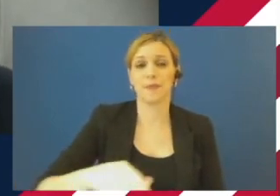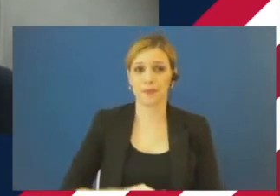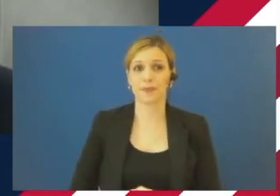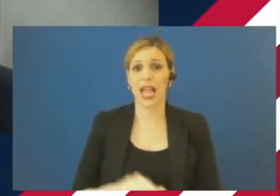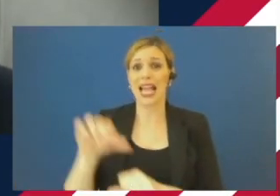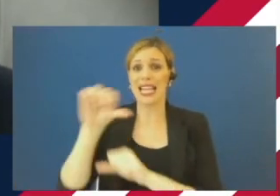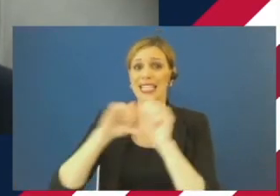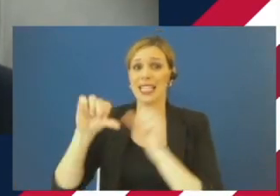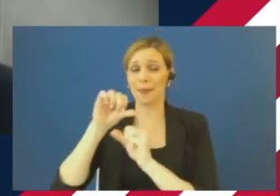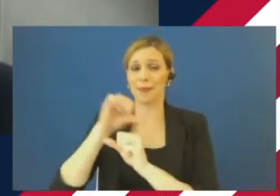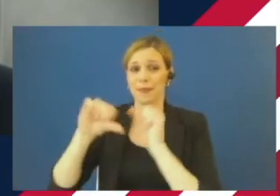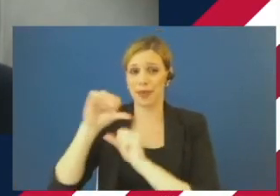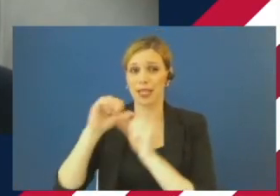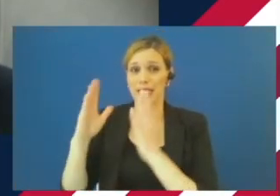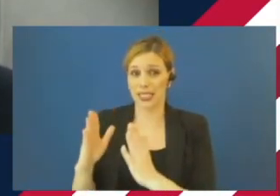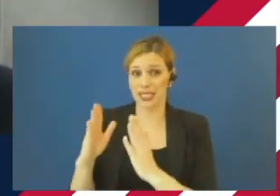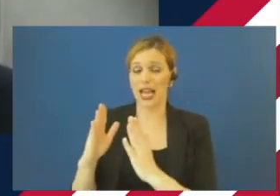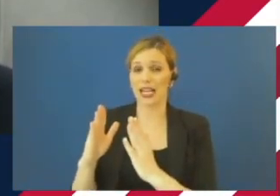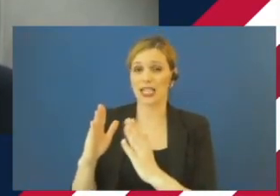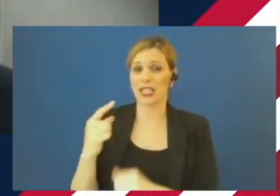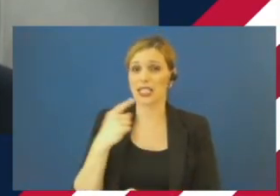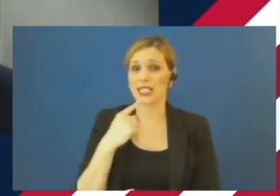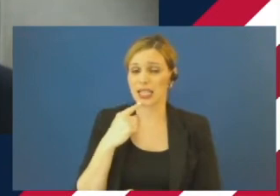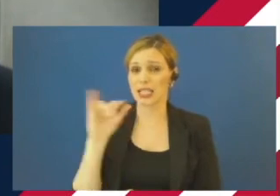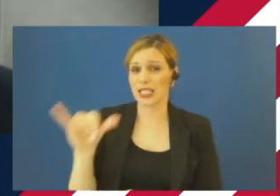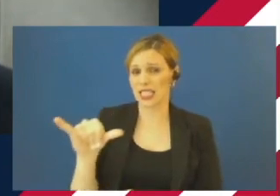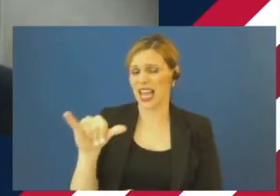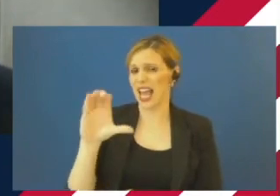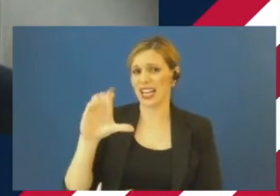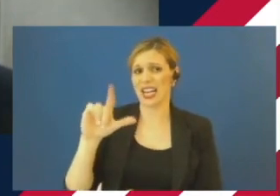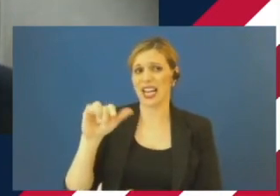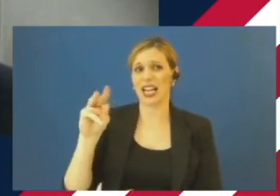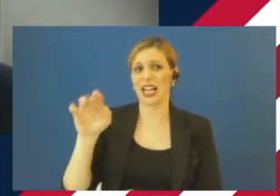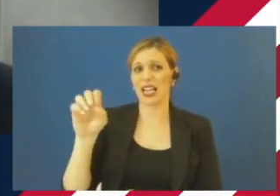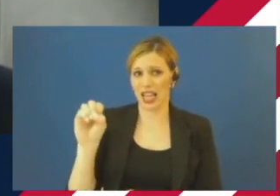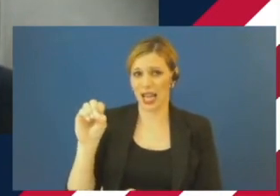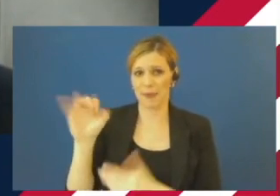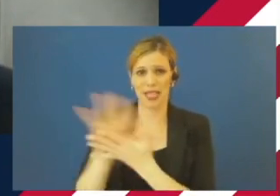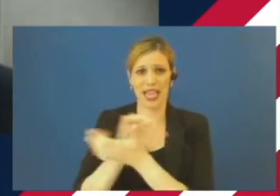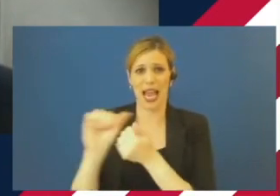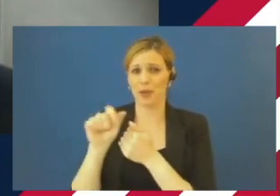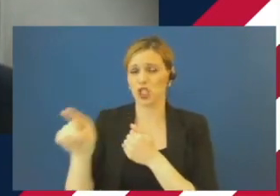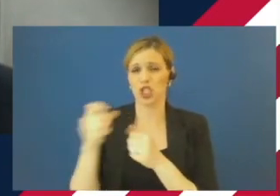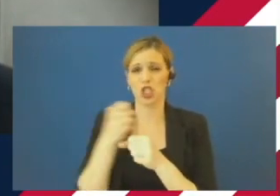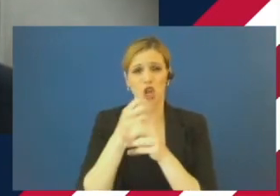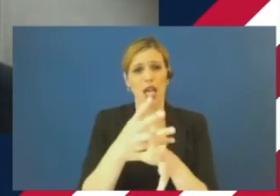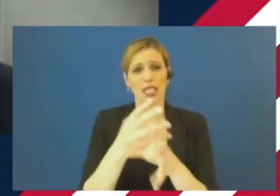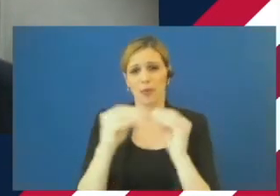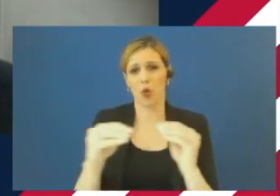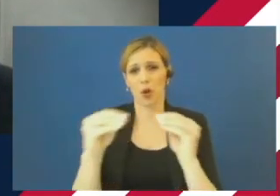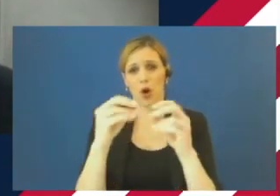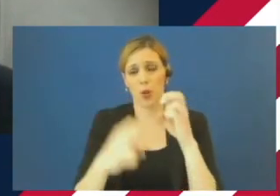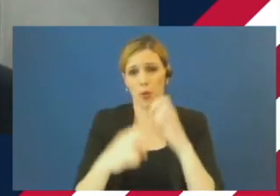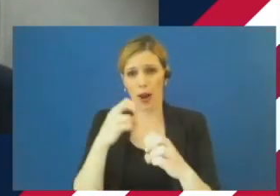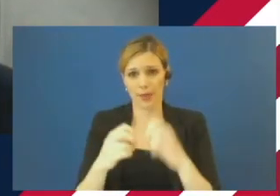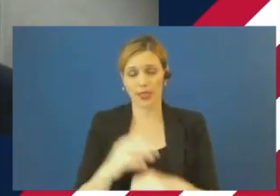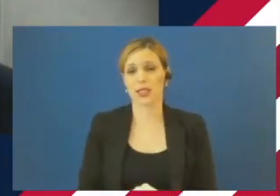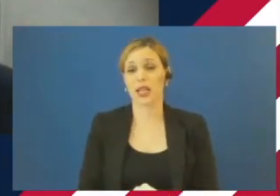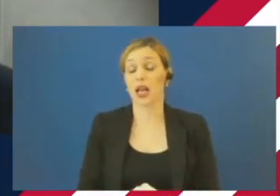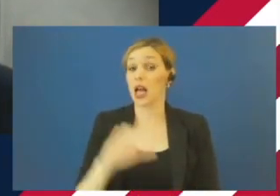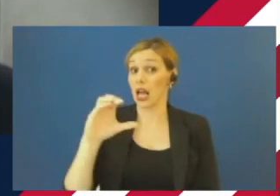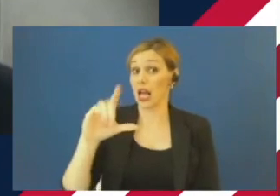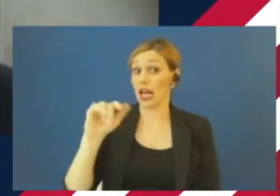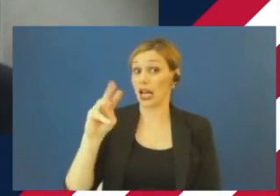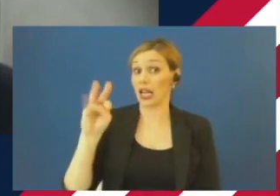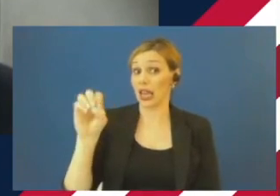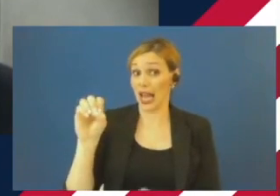time before irreversible climate damage is quickly running out. A significant number of these climate scientists also say we need to